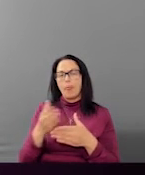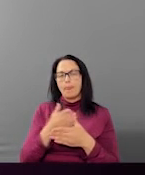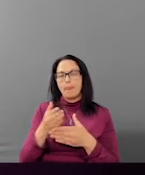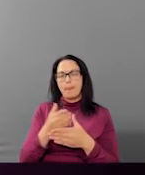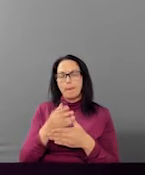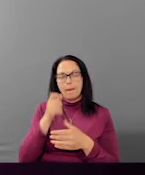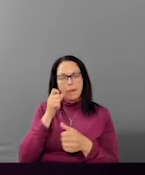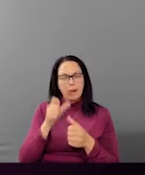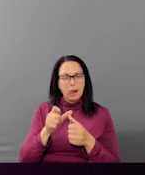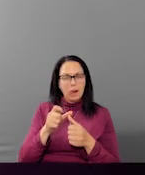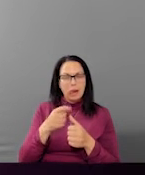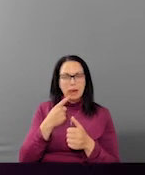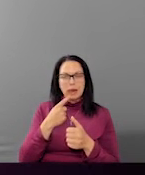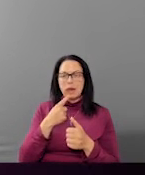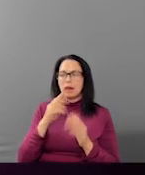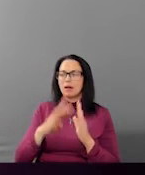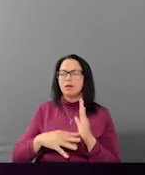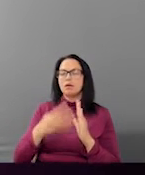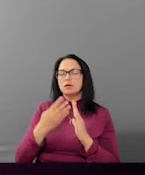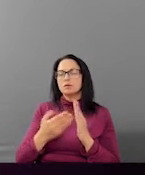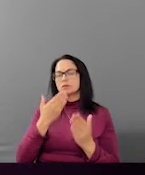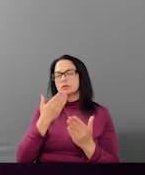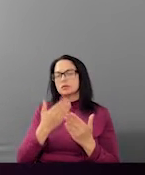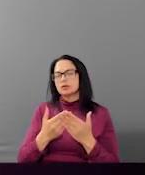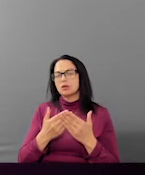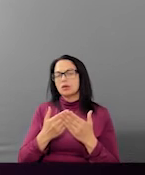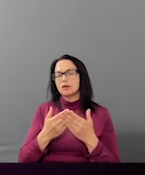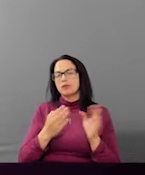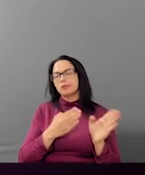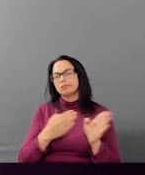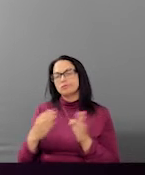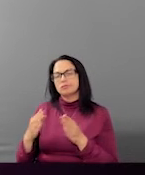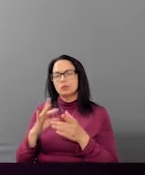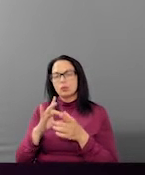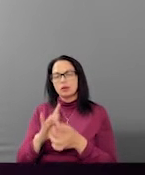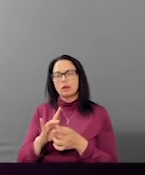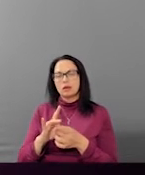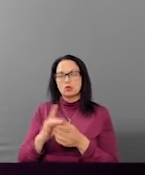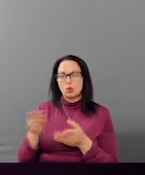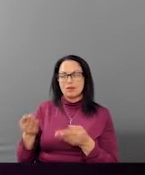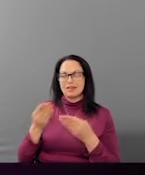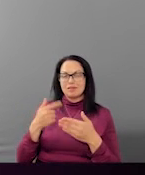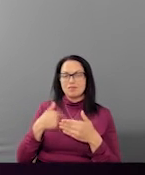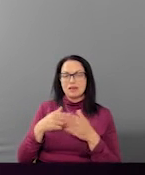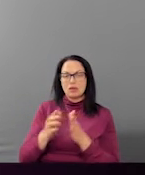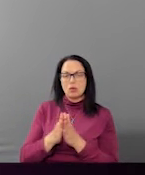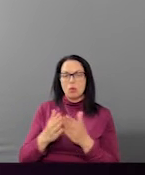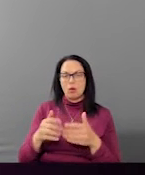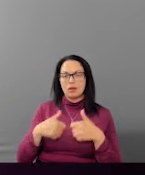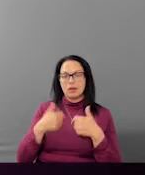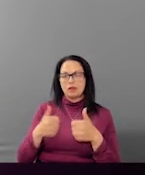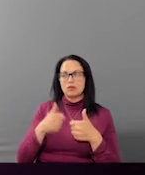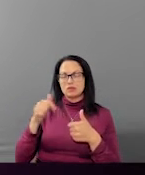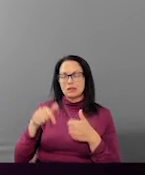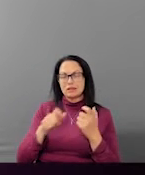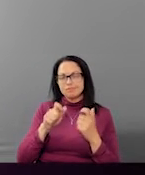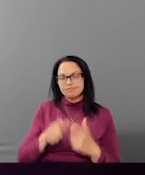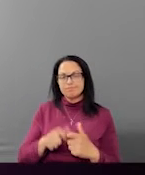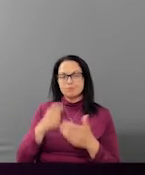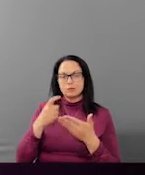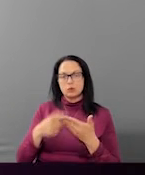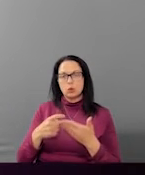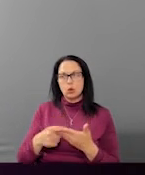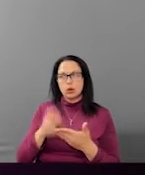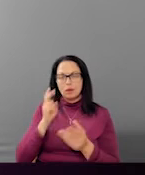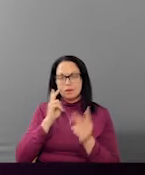said the graph is good for mapping relationships between. So if I want to know, give me the wallet address of this particular token, or let me see all